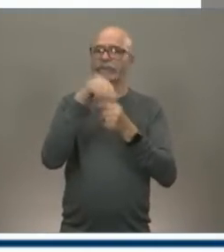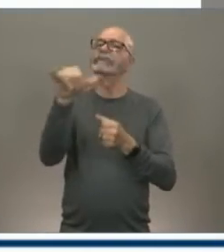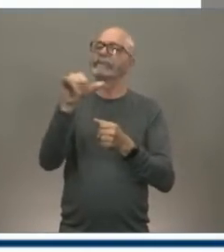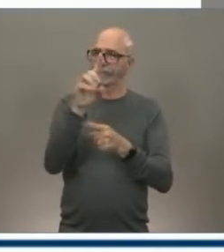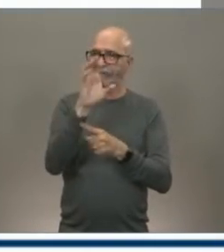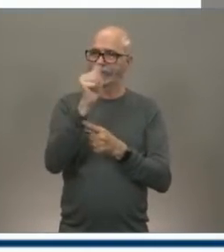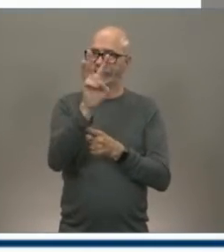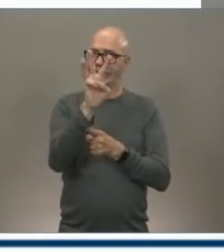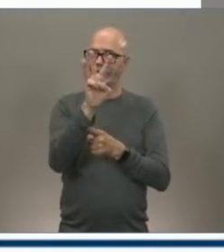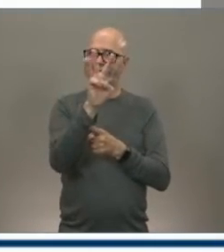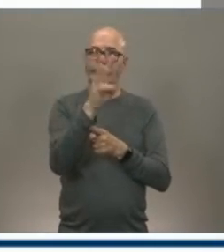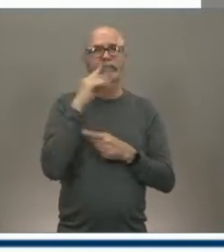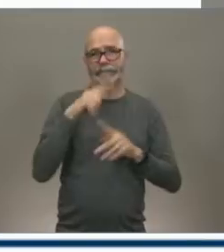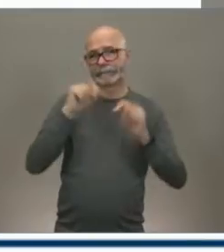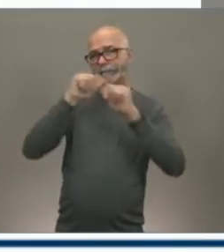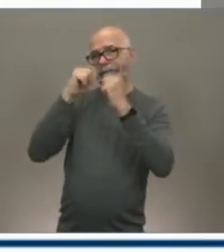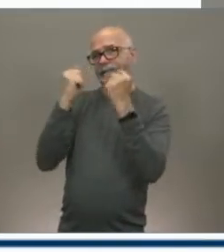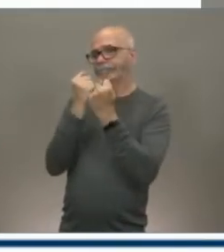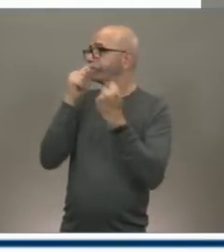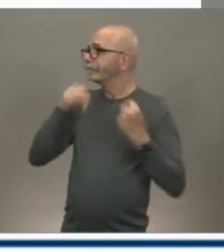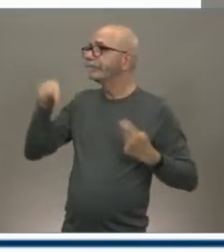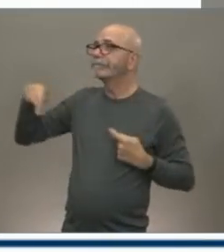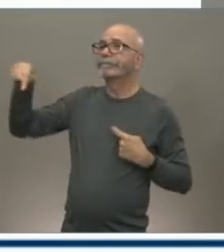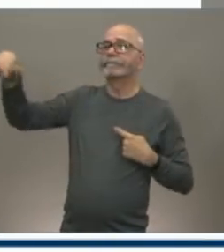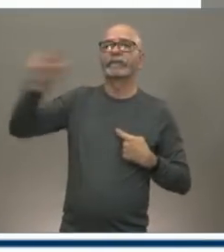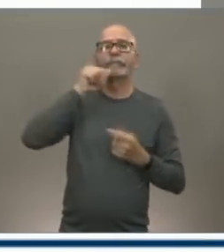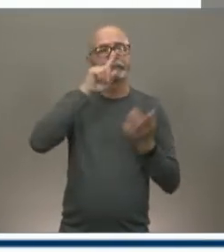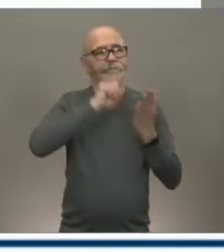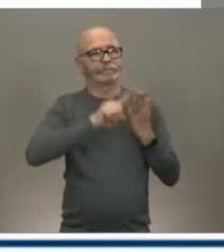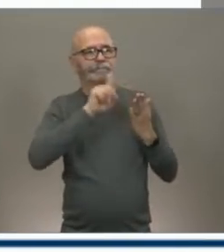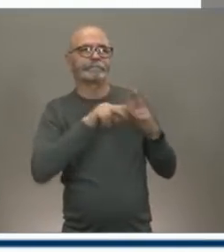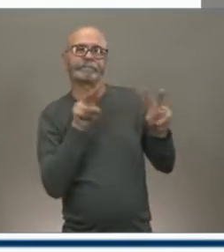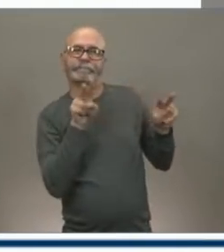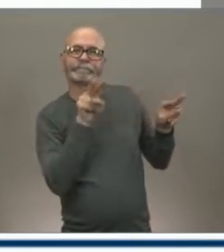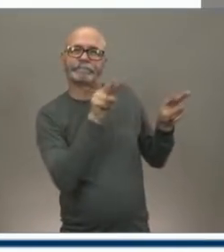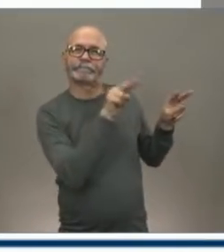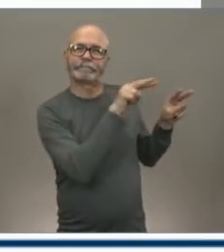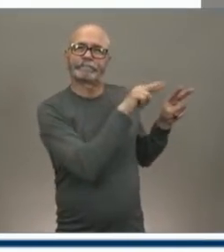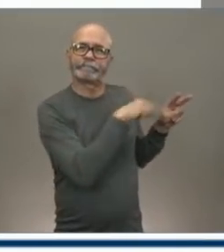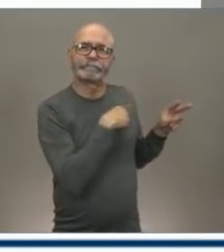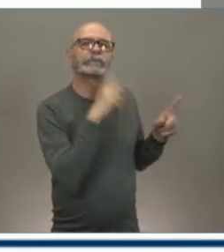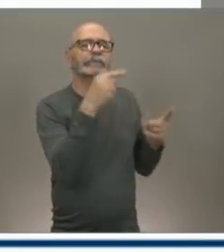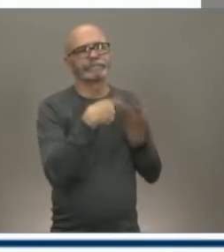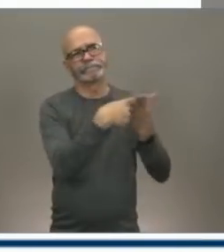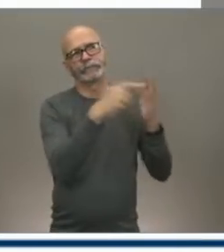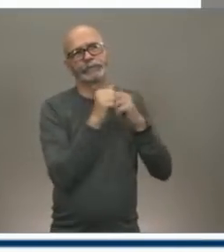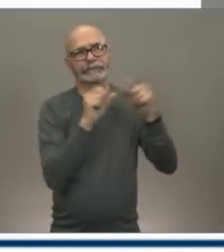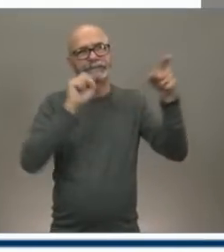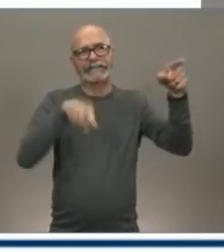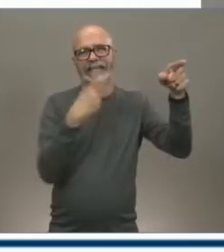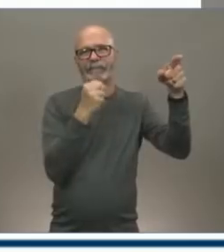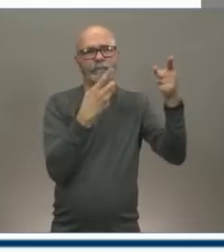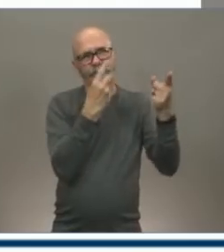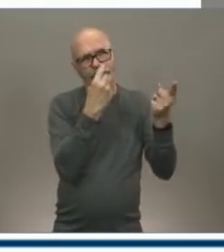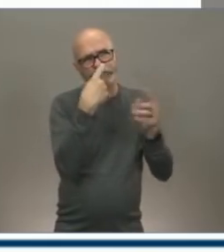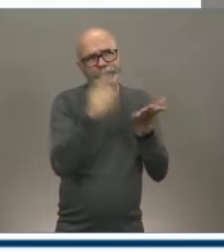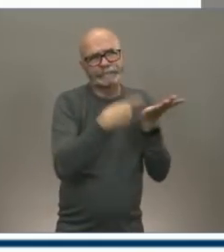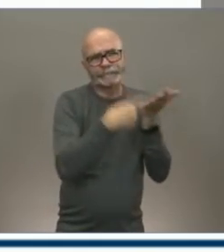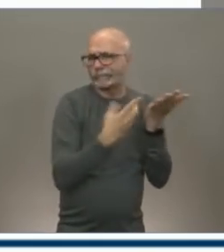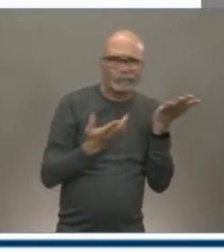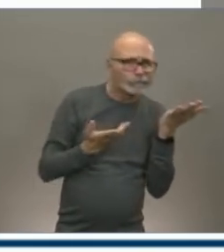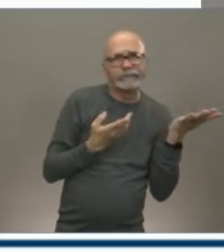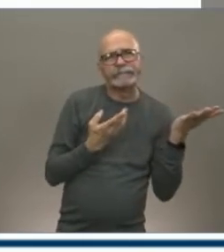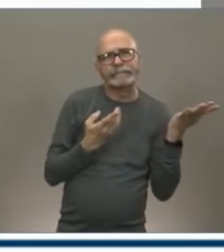indicators closely. We'll be having discussions with the Premier in the days ahead. We do understand that restrictions like these